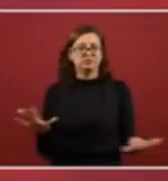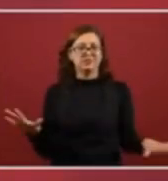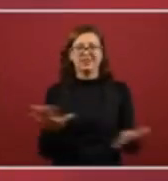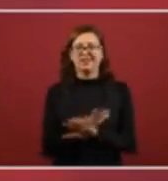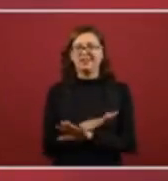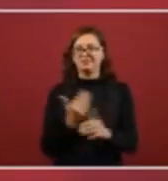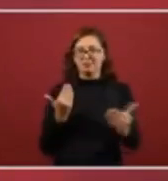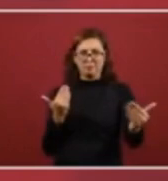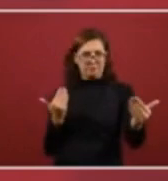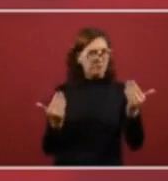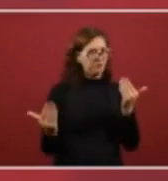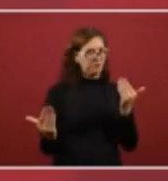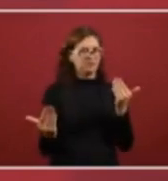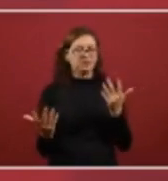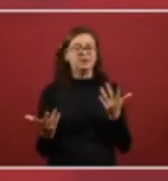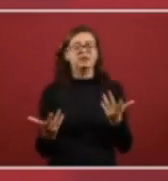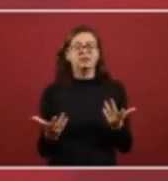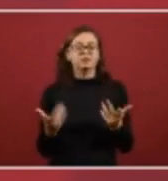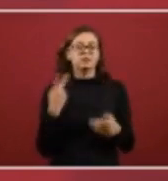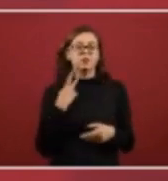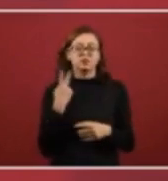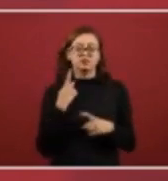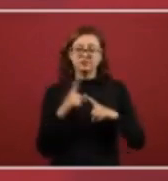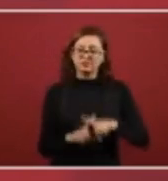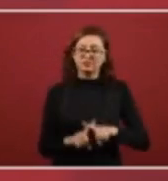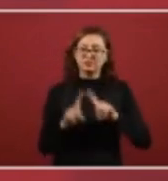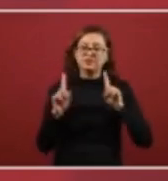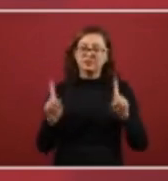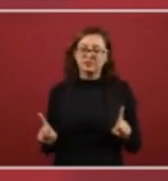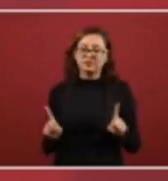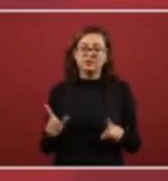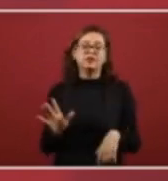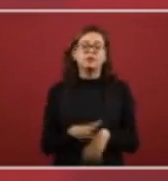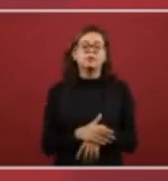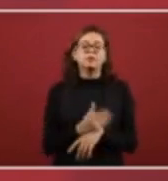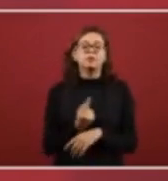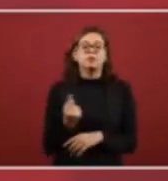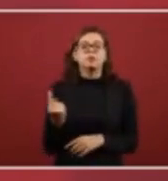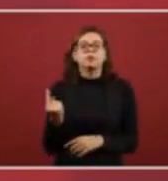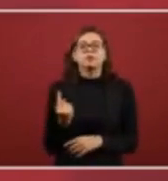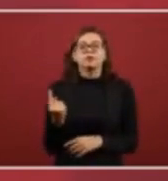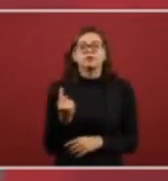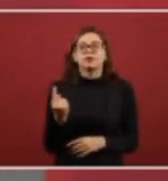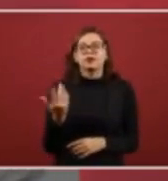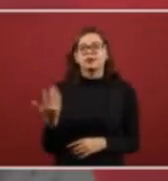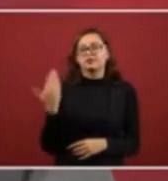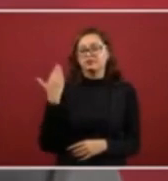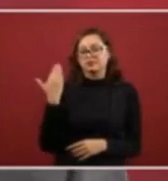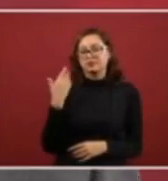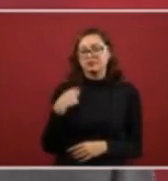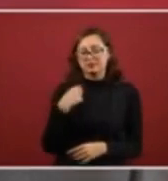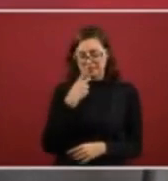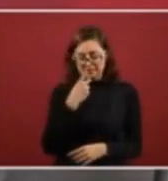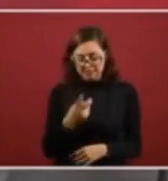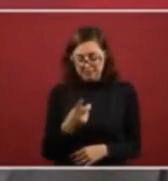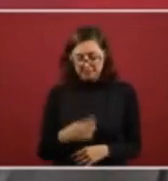which is a change of politics. Because as I commented before,